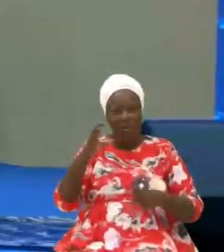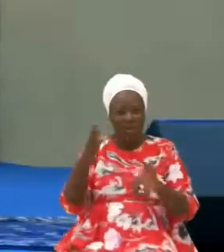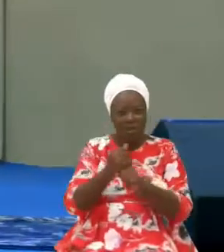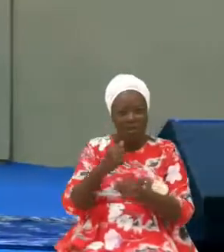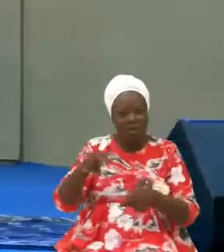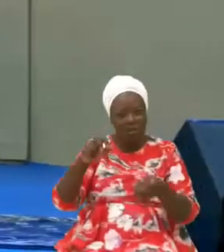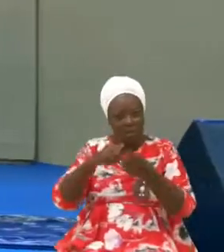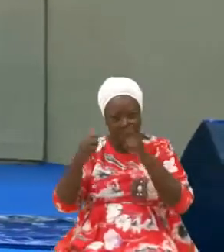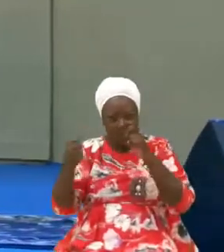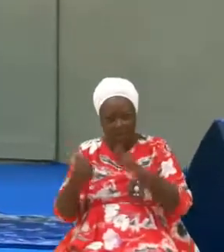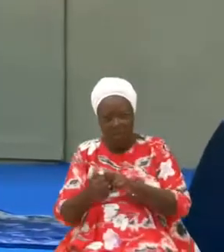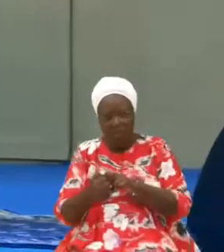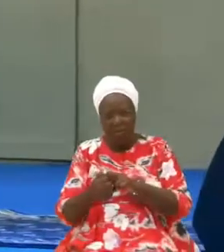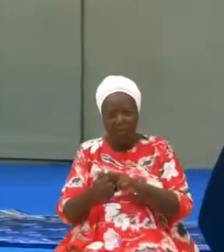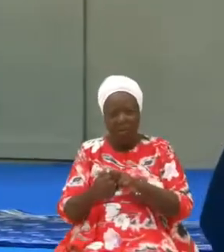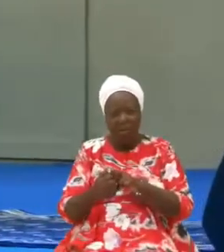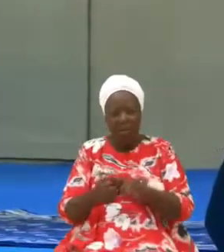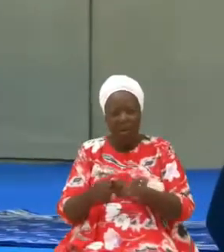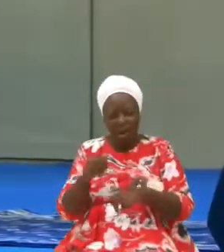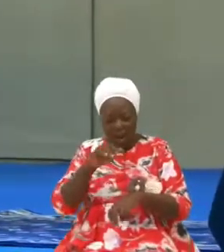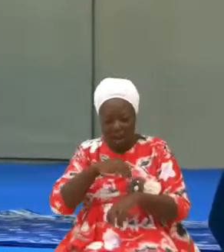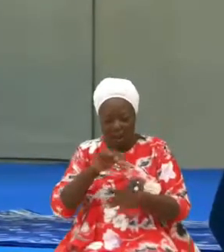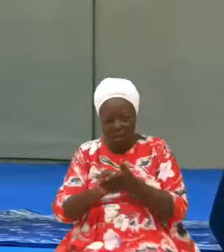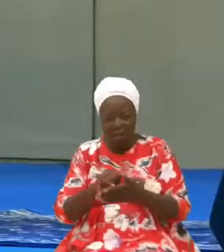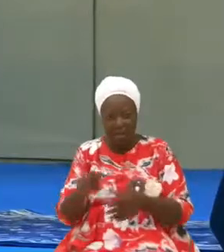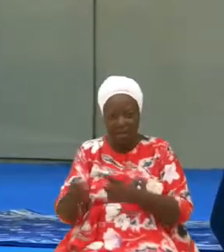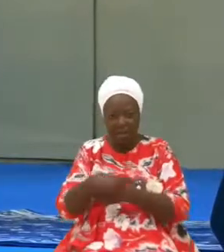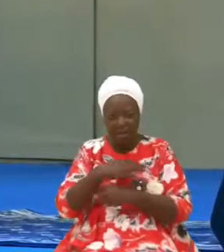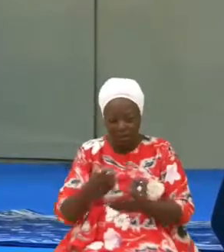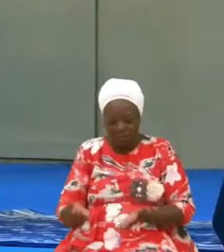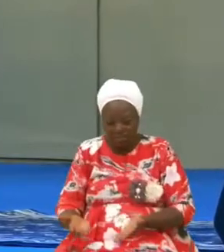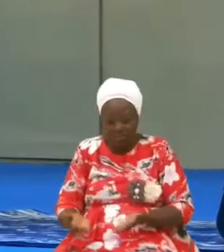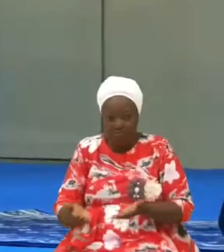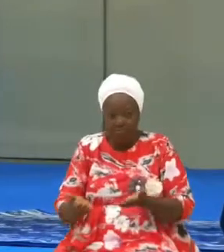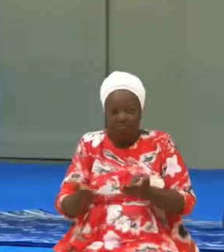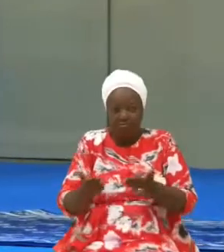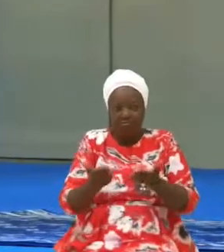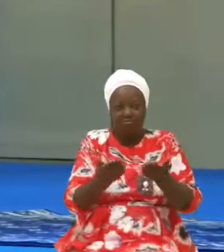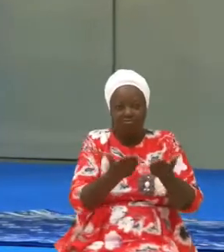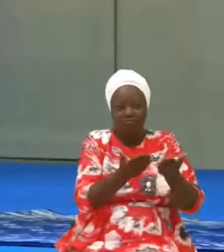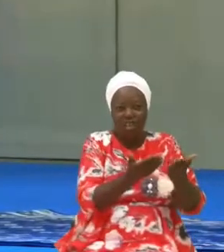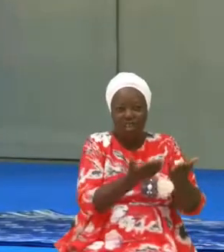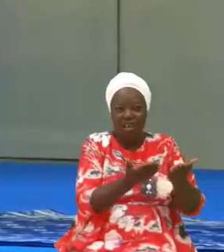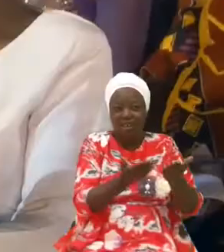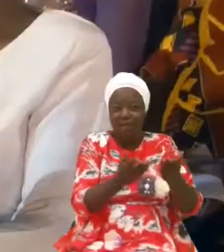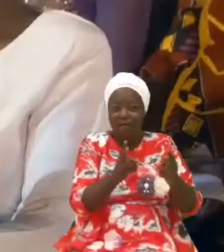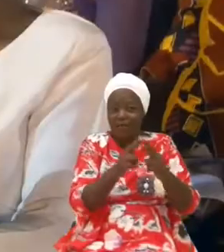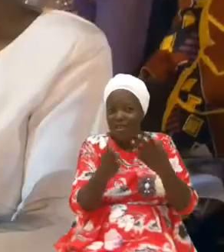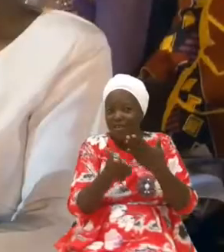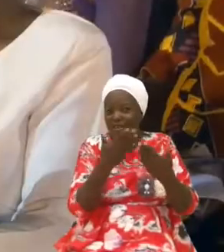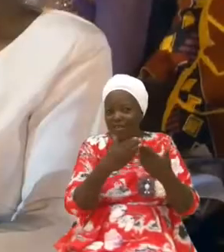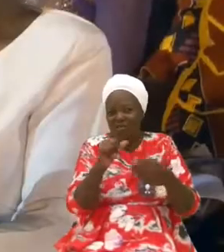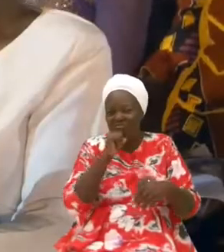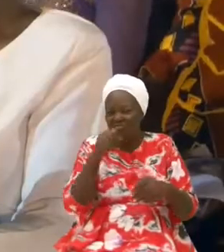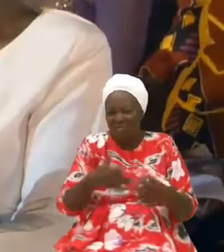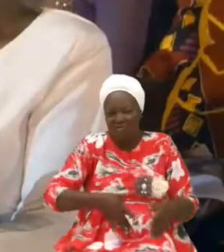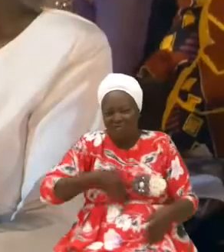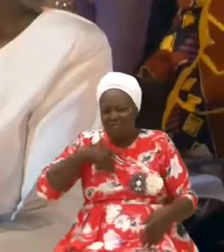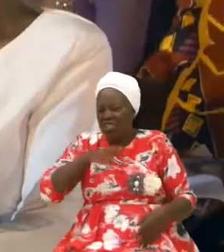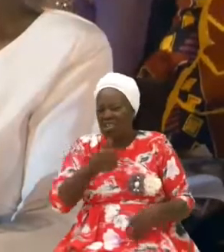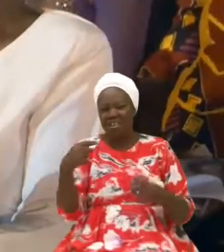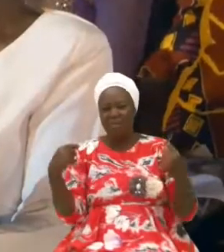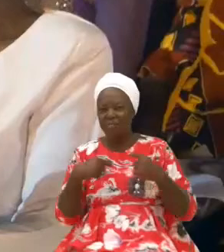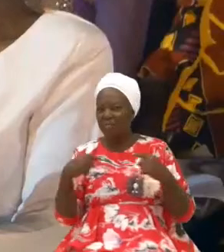your infirmity, your sickness, and that pain. He will take it away very